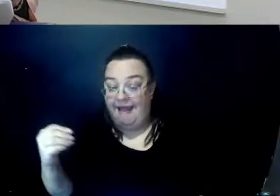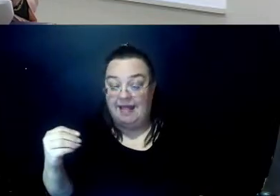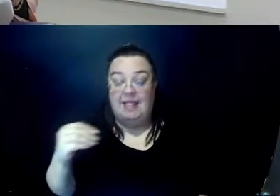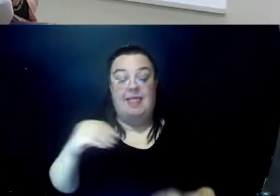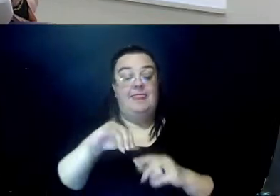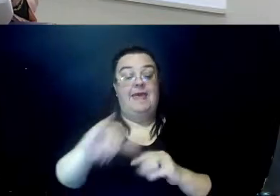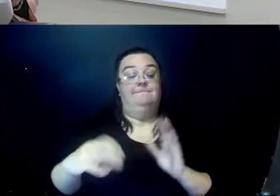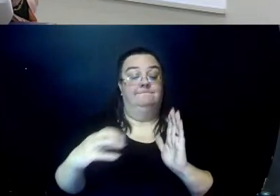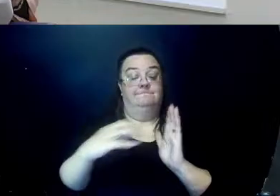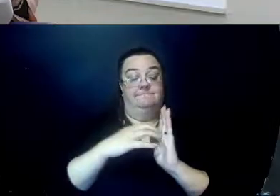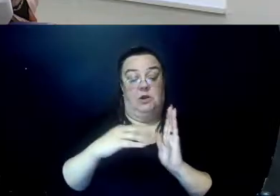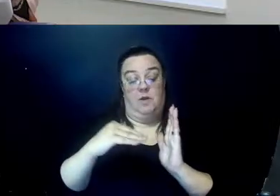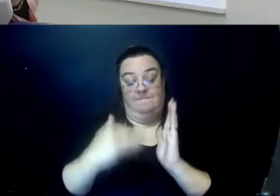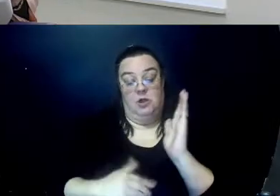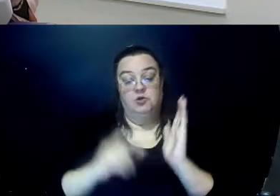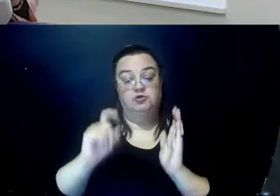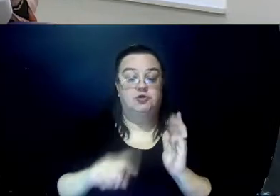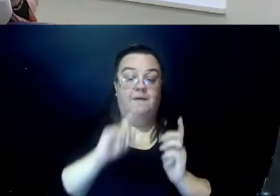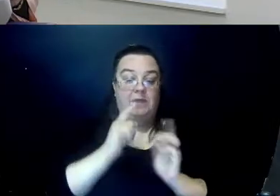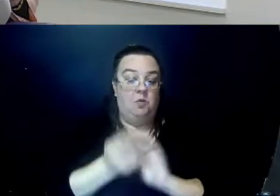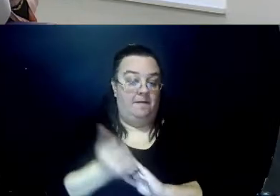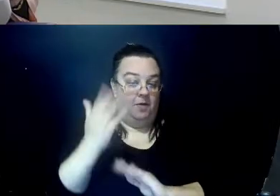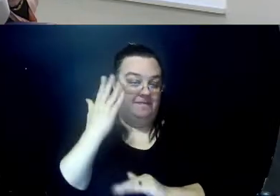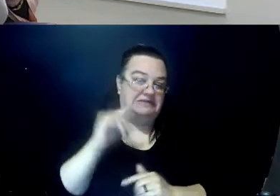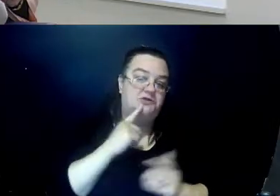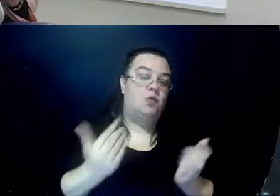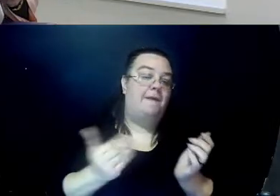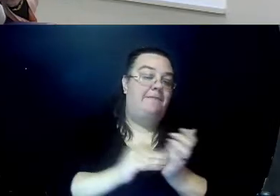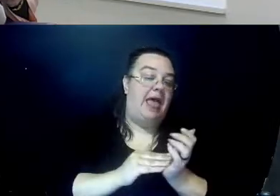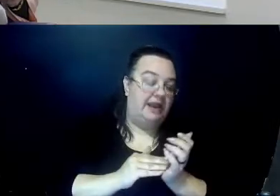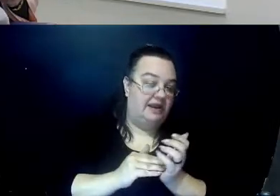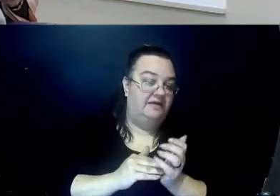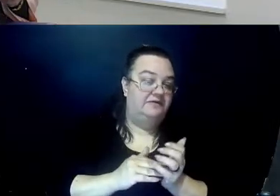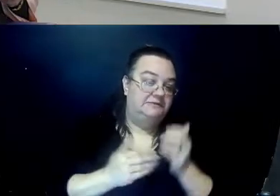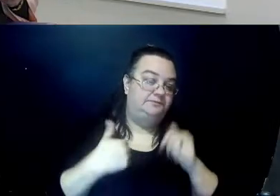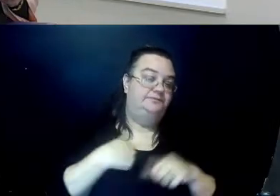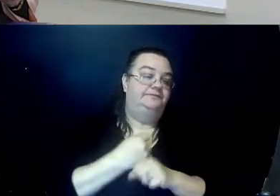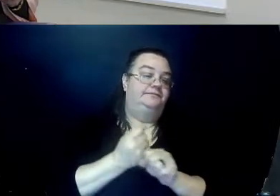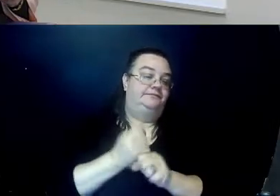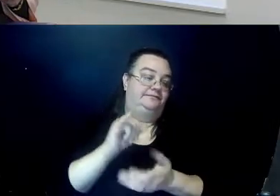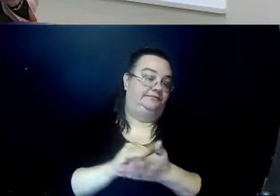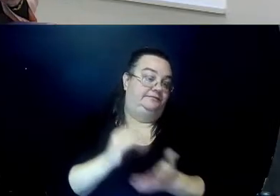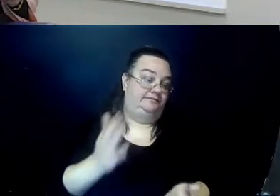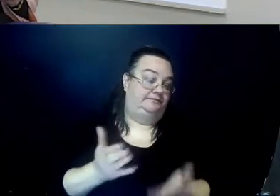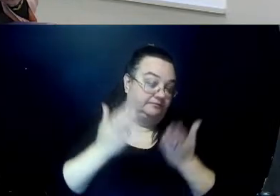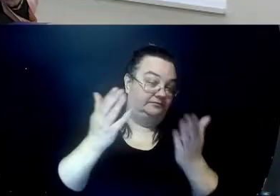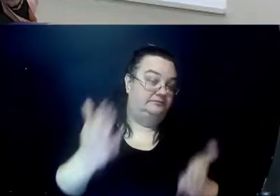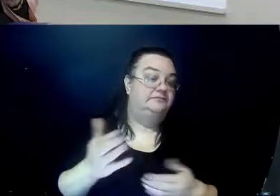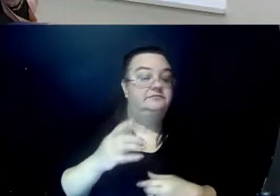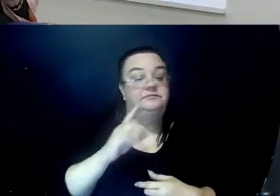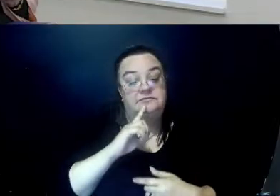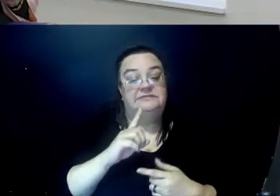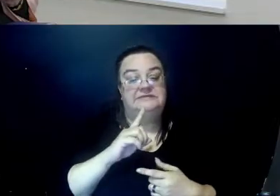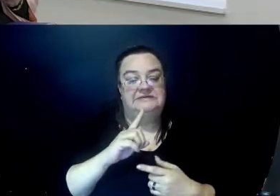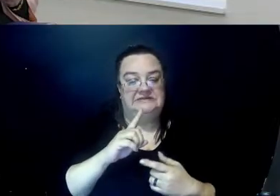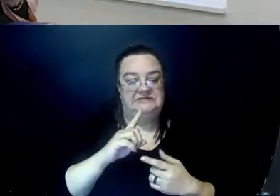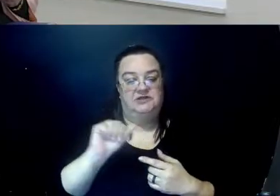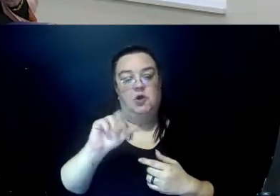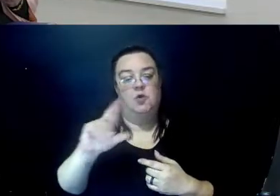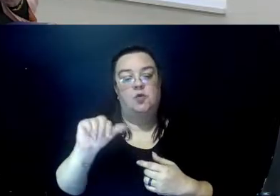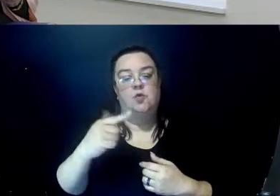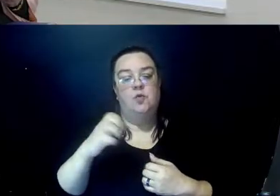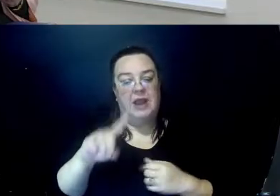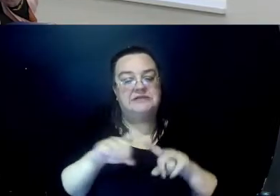should be removed. It's repetitive. So that I'm making that suggestion. It's arranged differently, but it's the